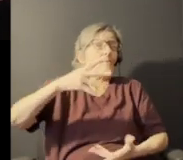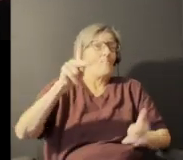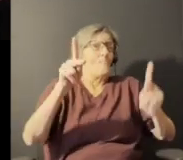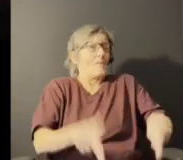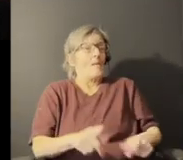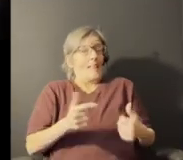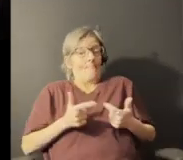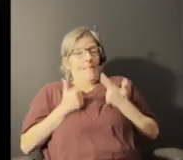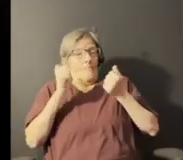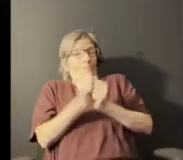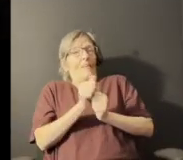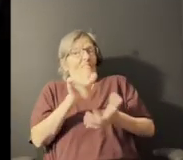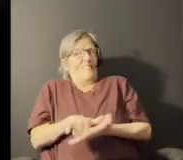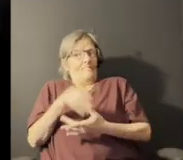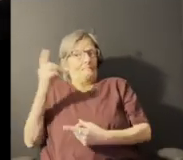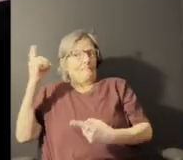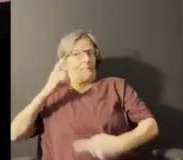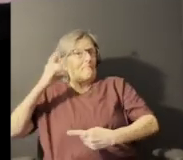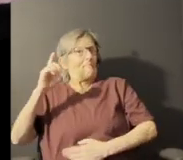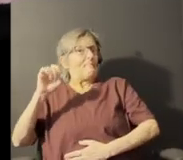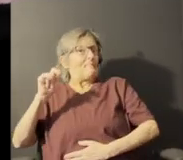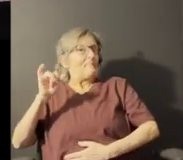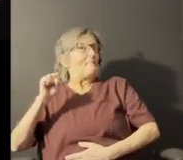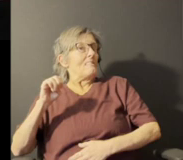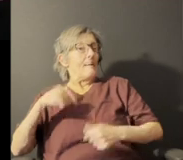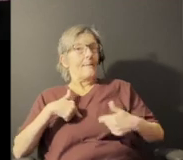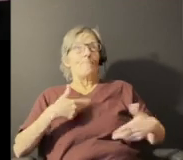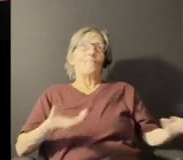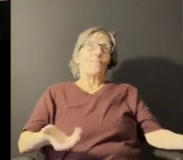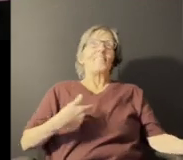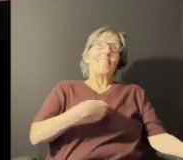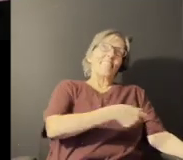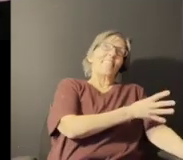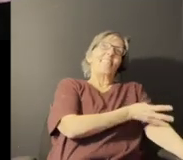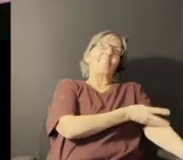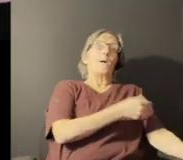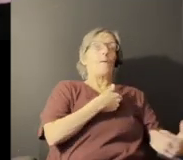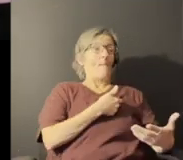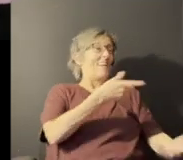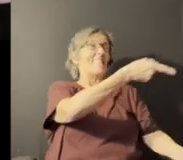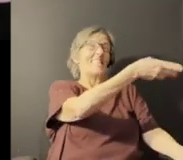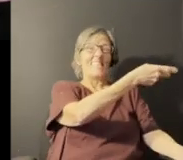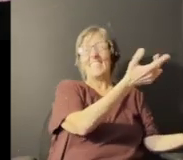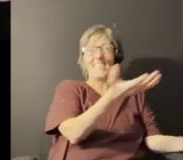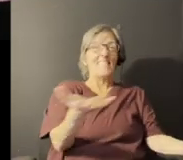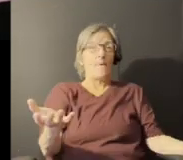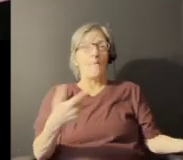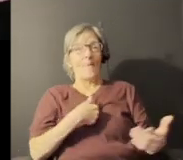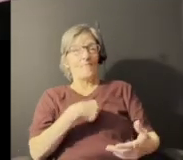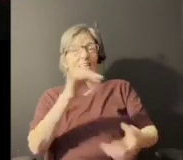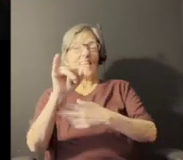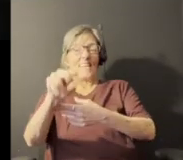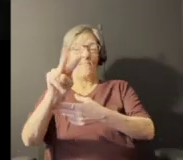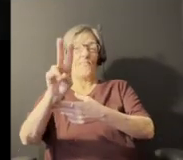person living with this disease. And so here I am with, yes, my materials of